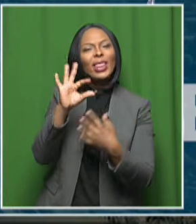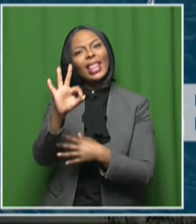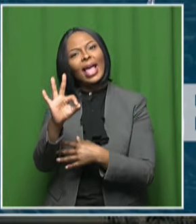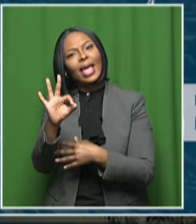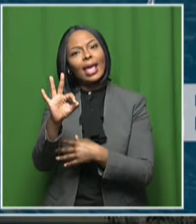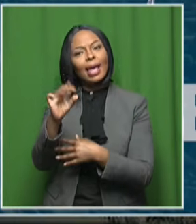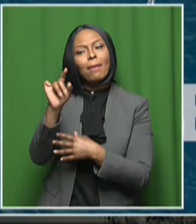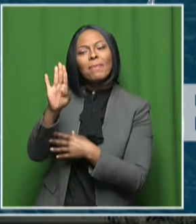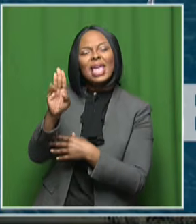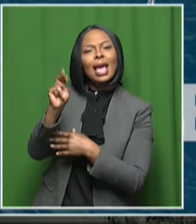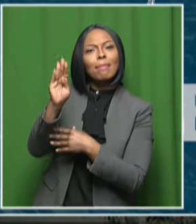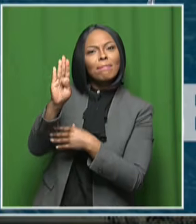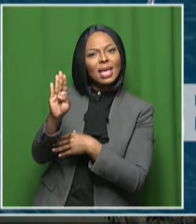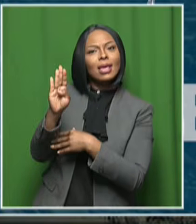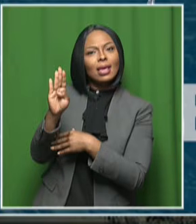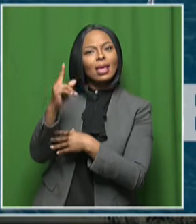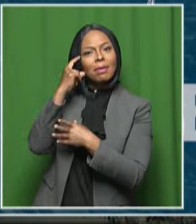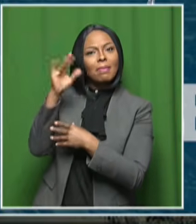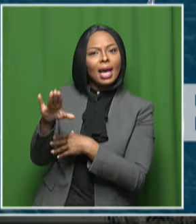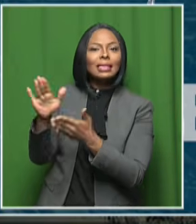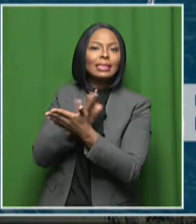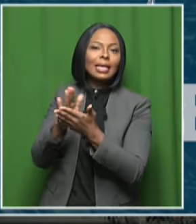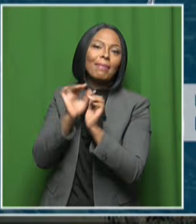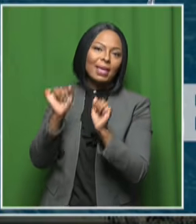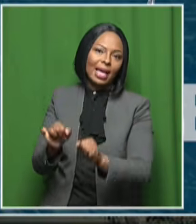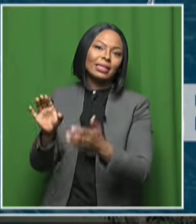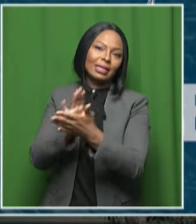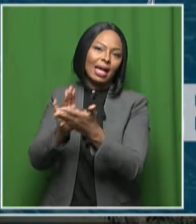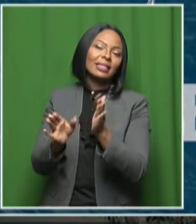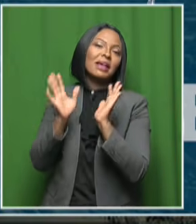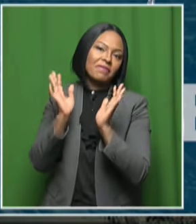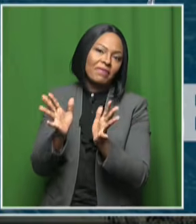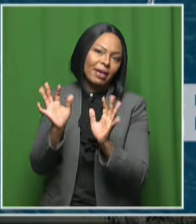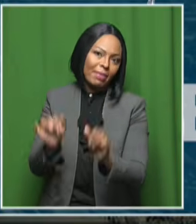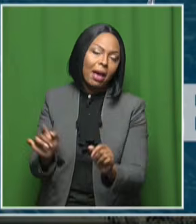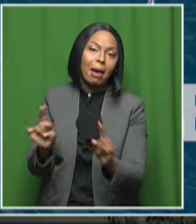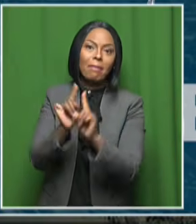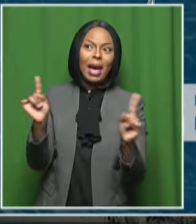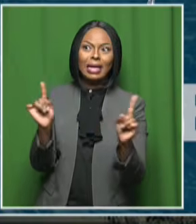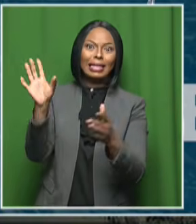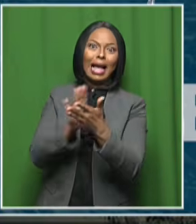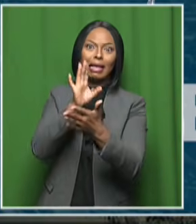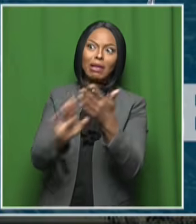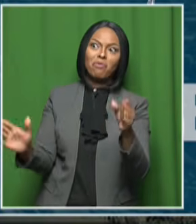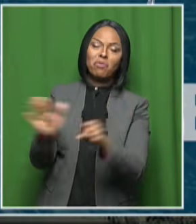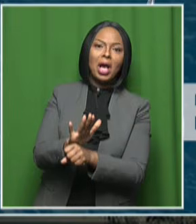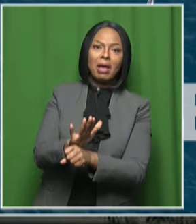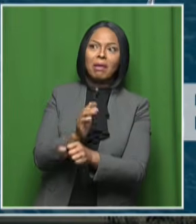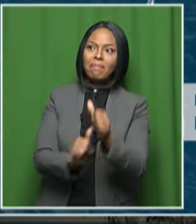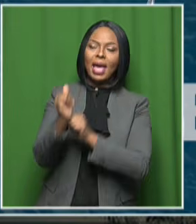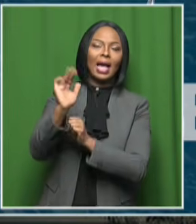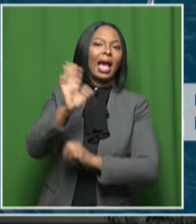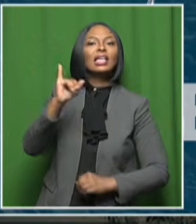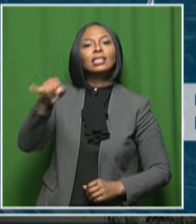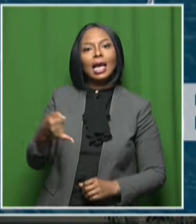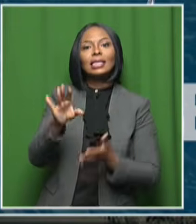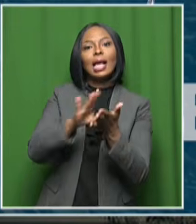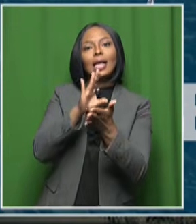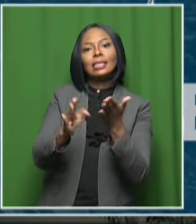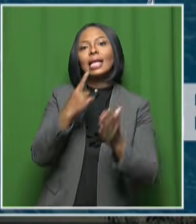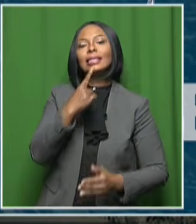coming, some of them had cancellations, but not cancelling and not coming back. Cancelling and